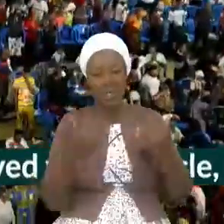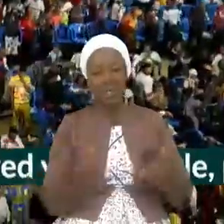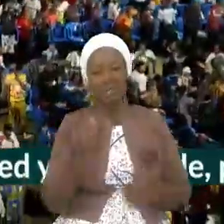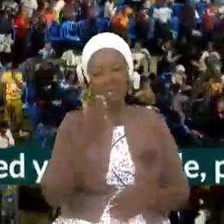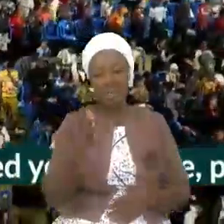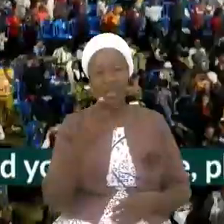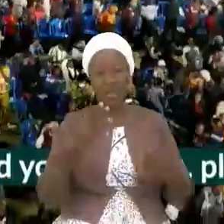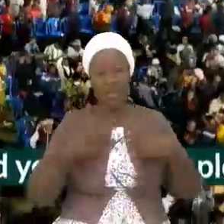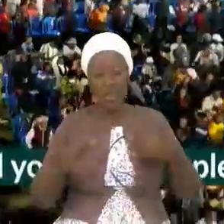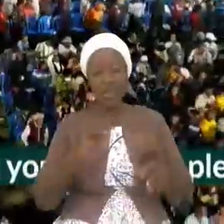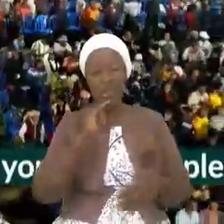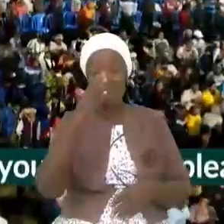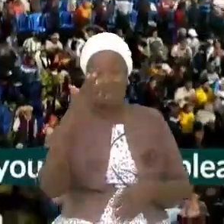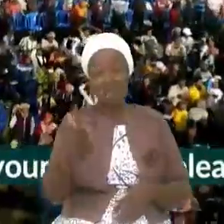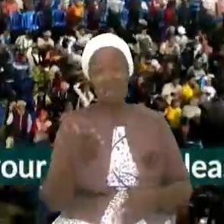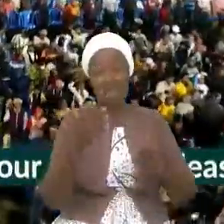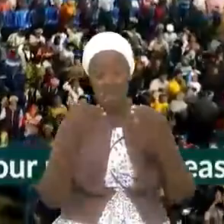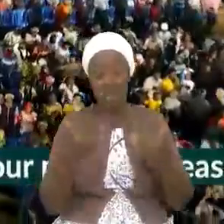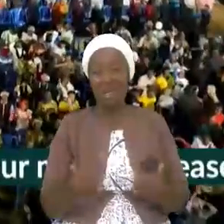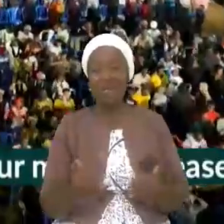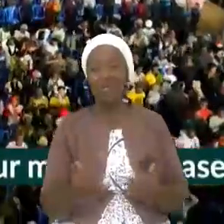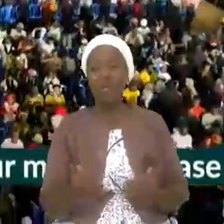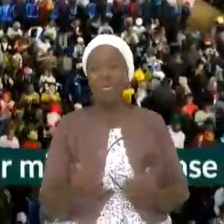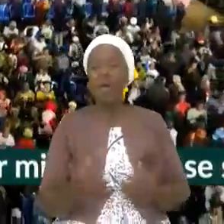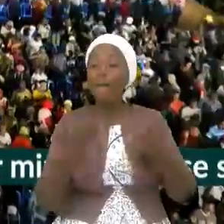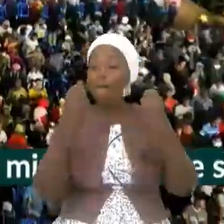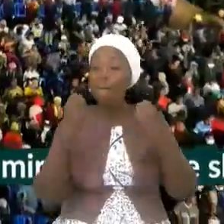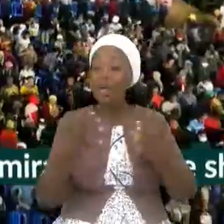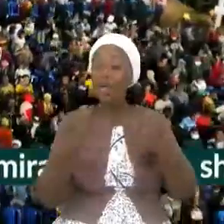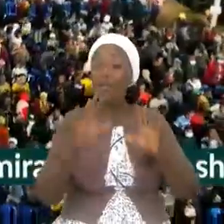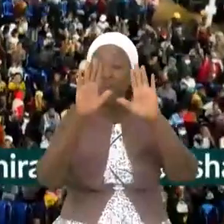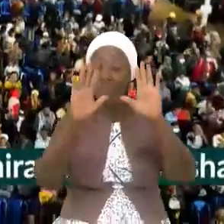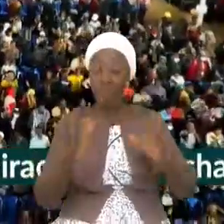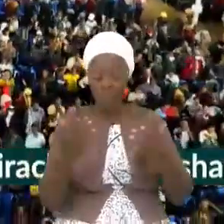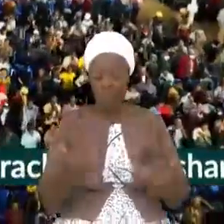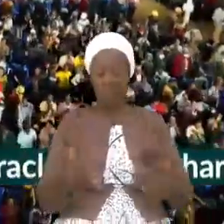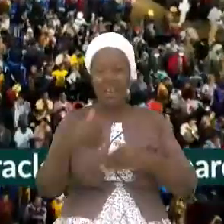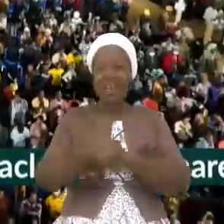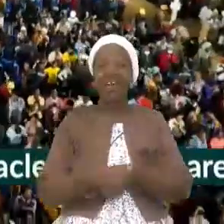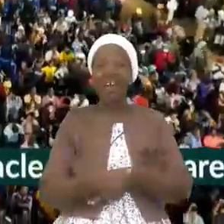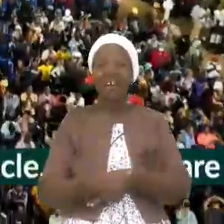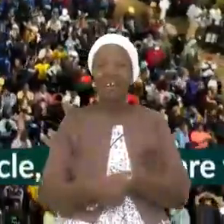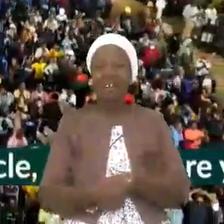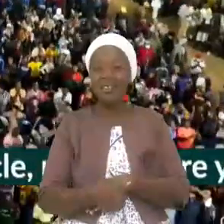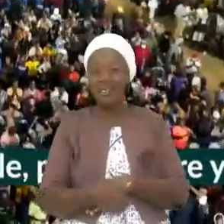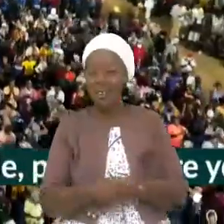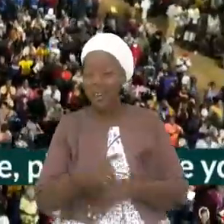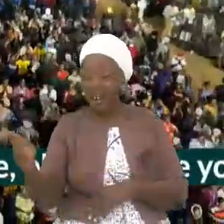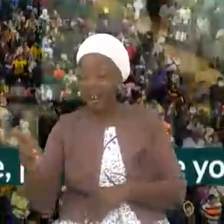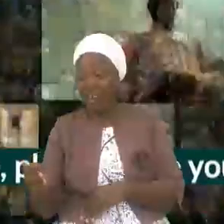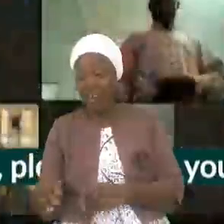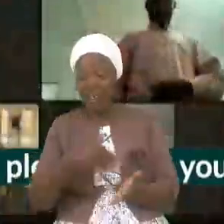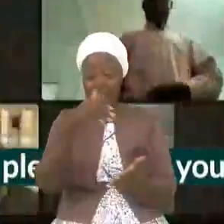many miracles tonight. Right, center, left, at the back, everywhere, here